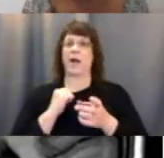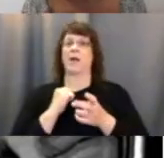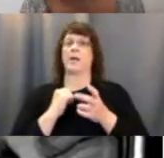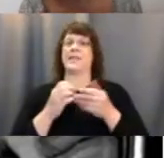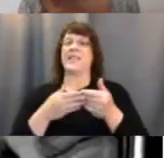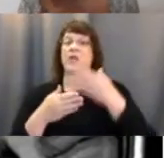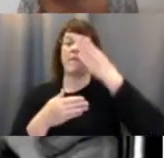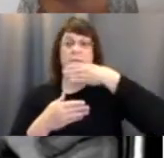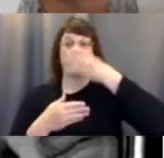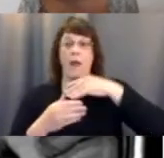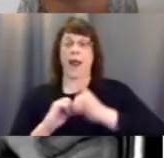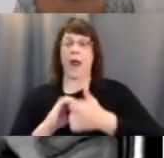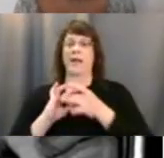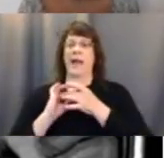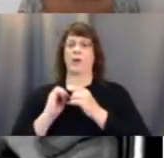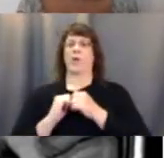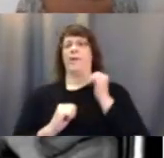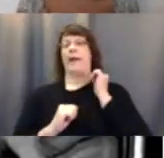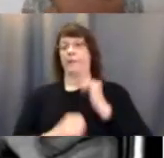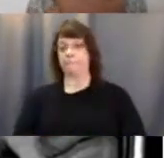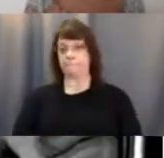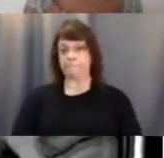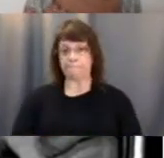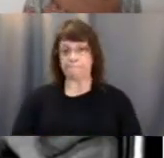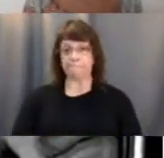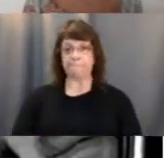can connect to a brain area that's in the back.